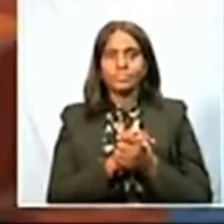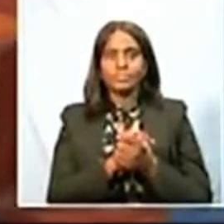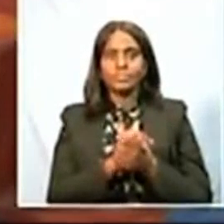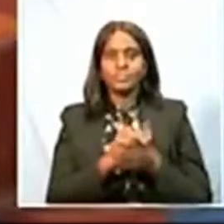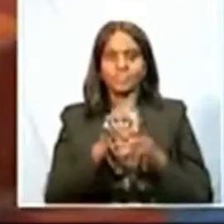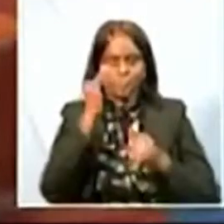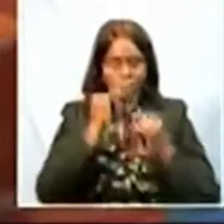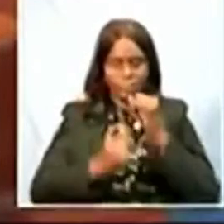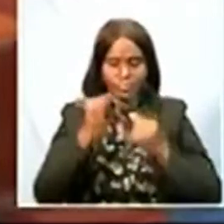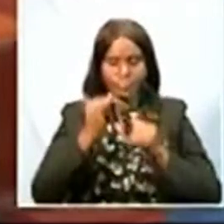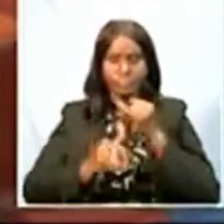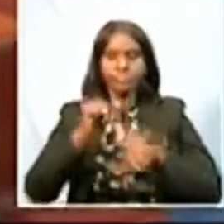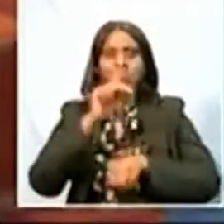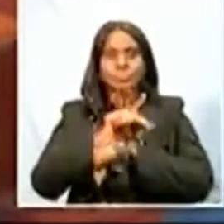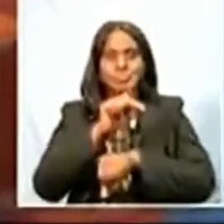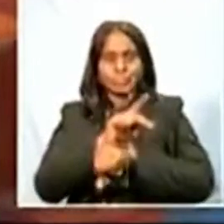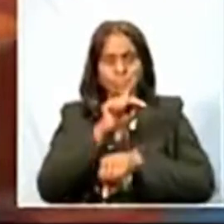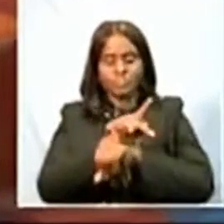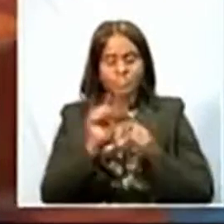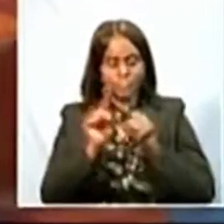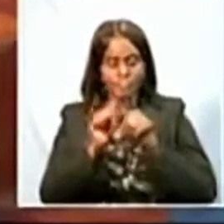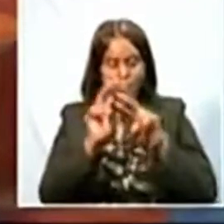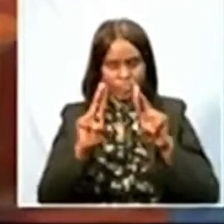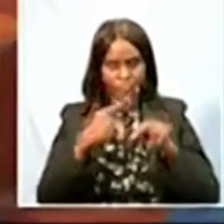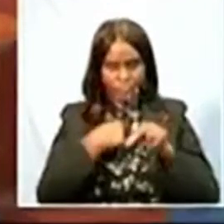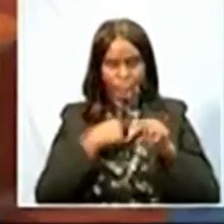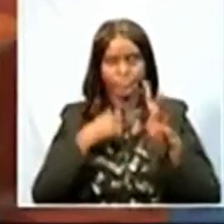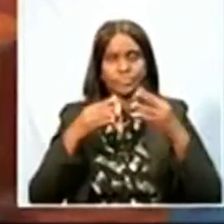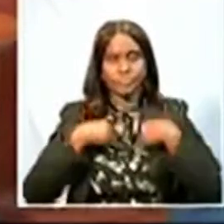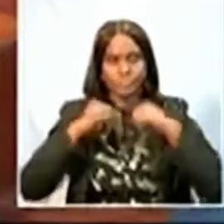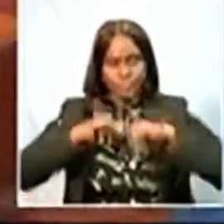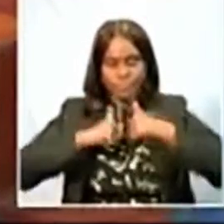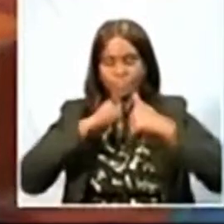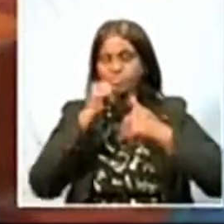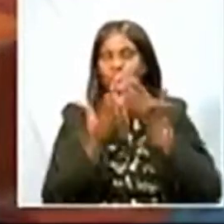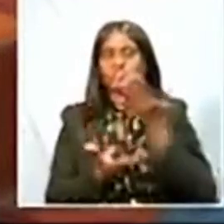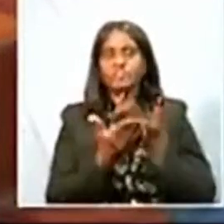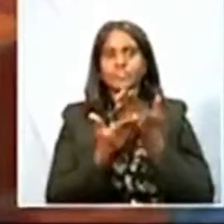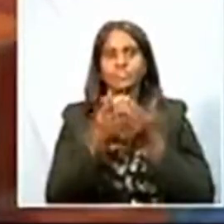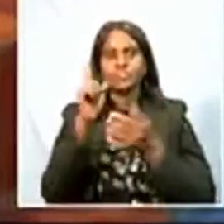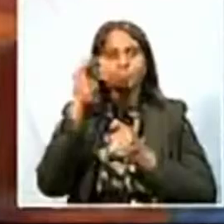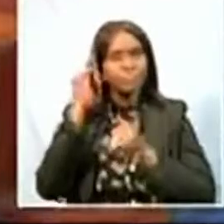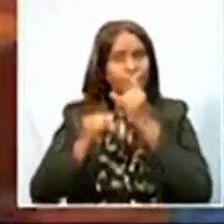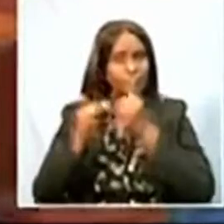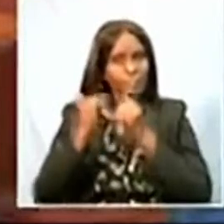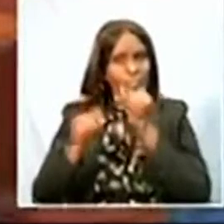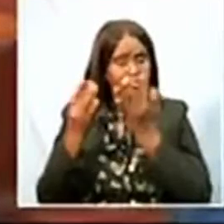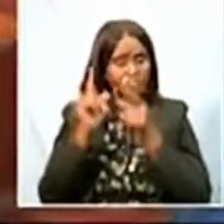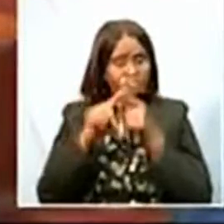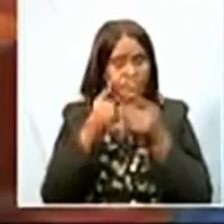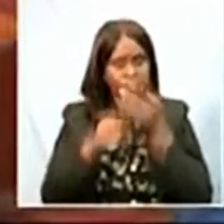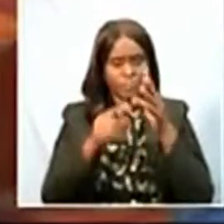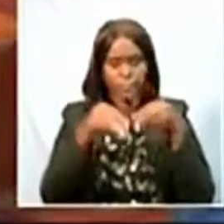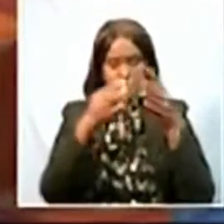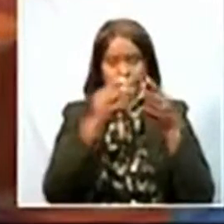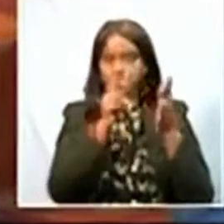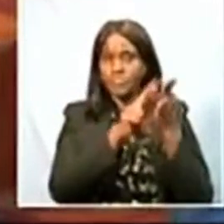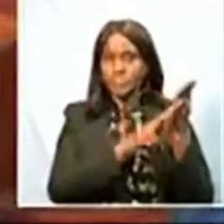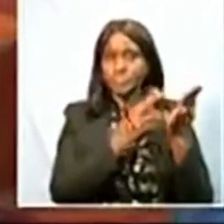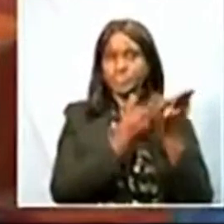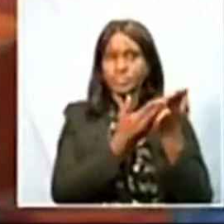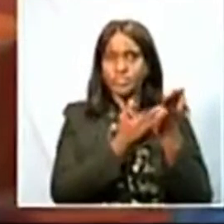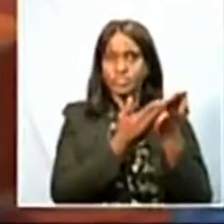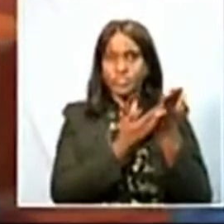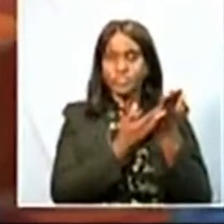the completed projects, Chair should admit we didn't include the one completed, but I gave the status report